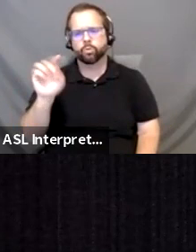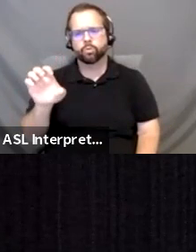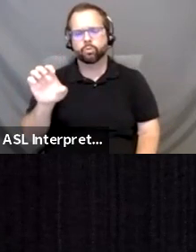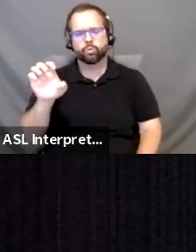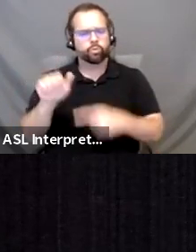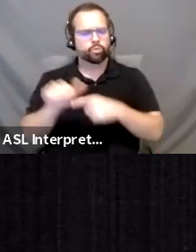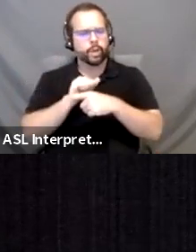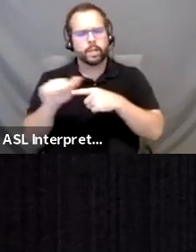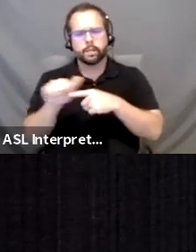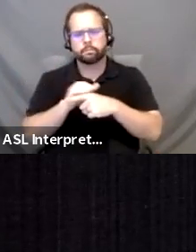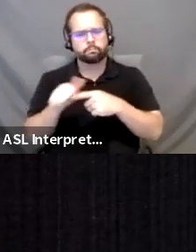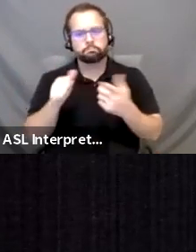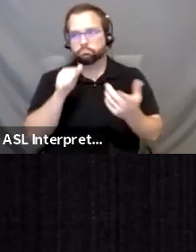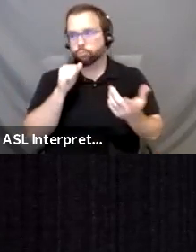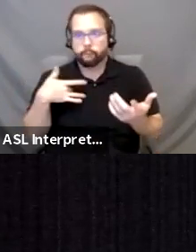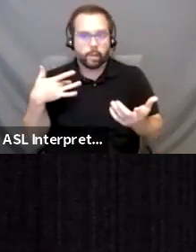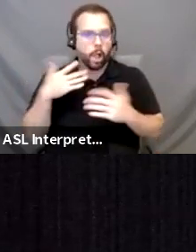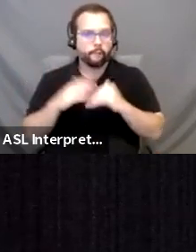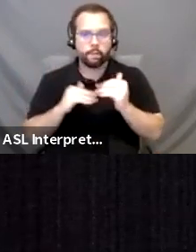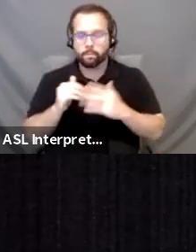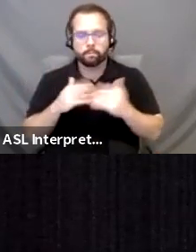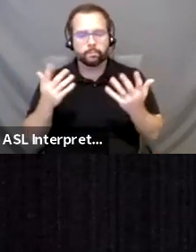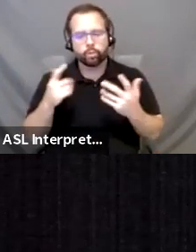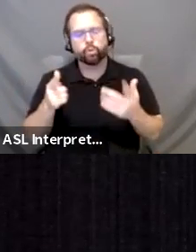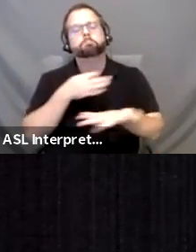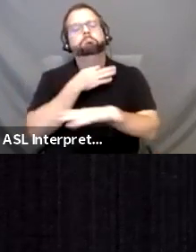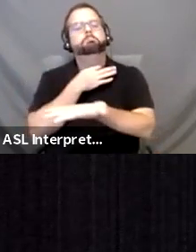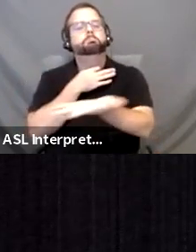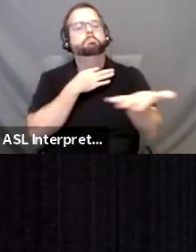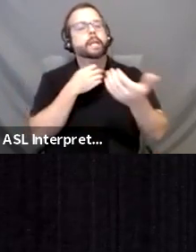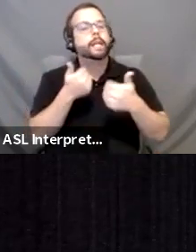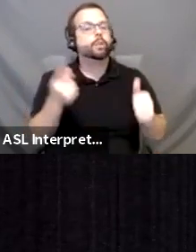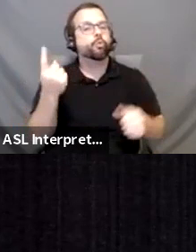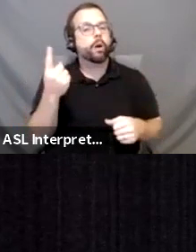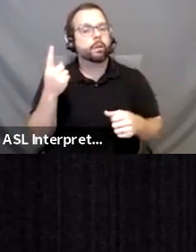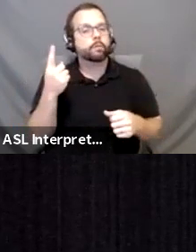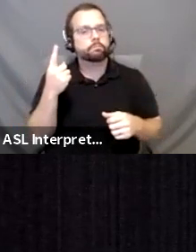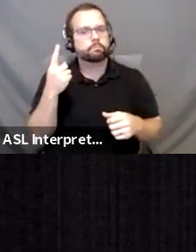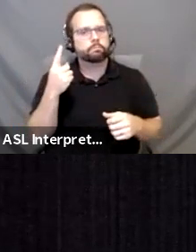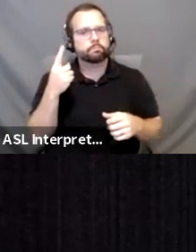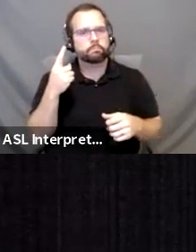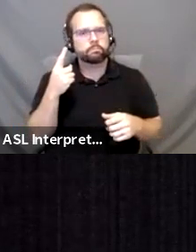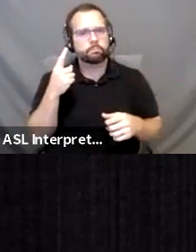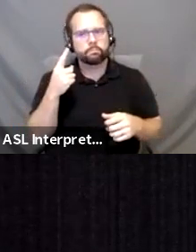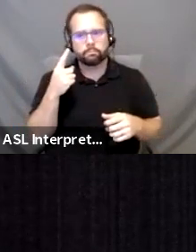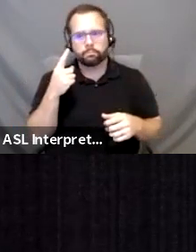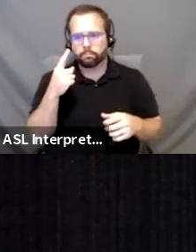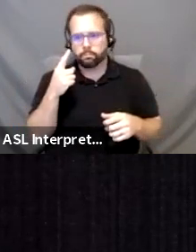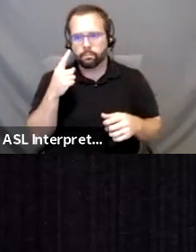platform. Has anybody figured out ways? Janine just dropped a whole bunch of stuff